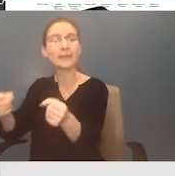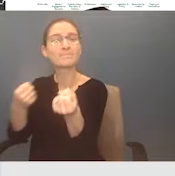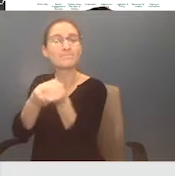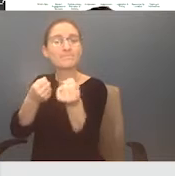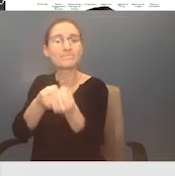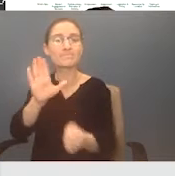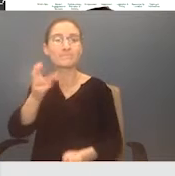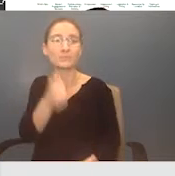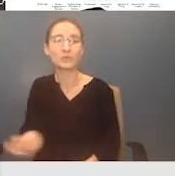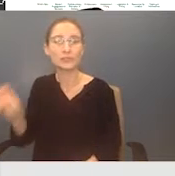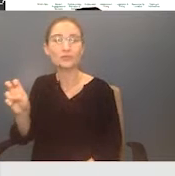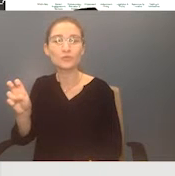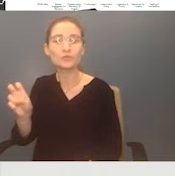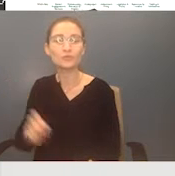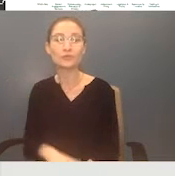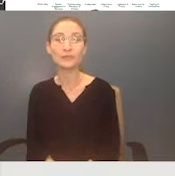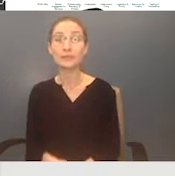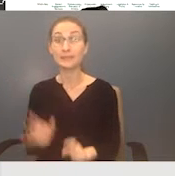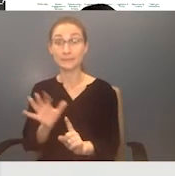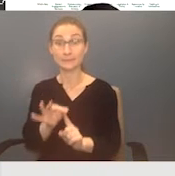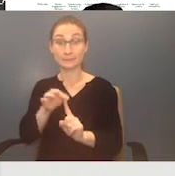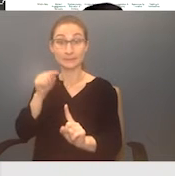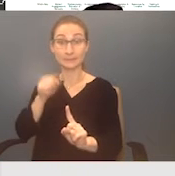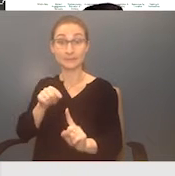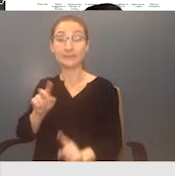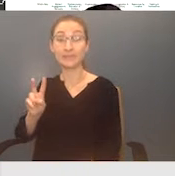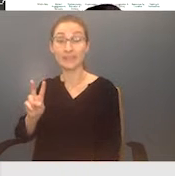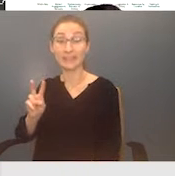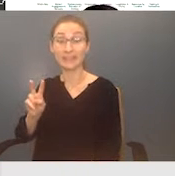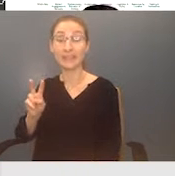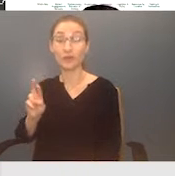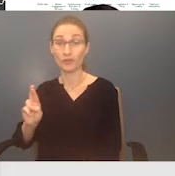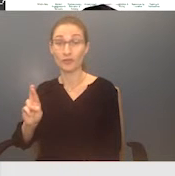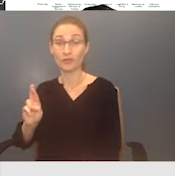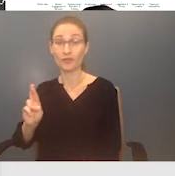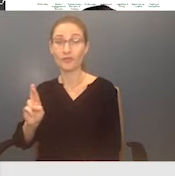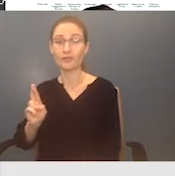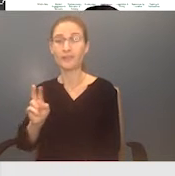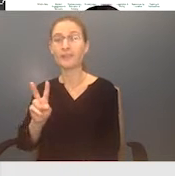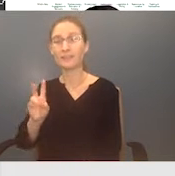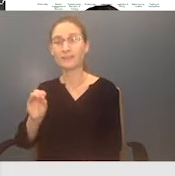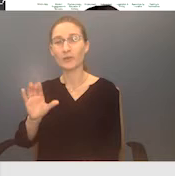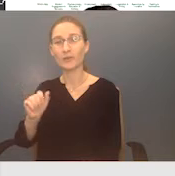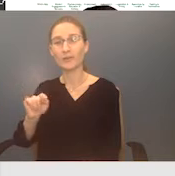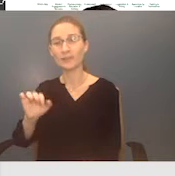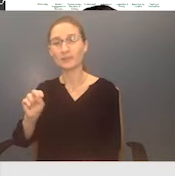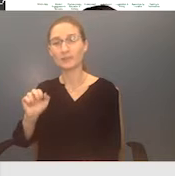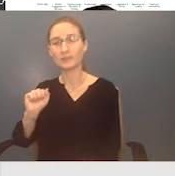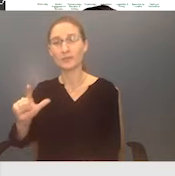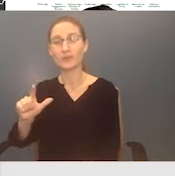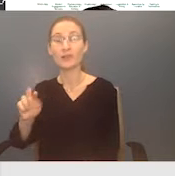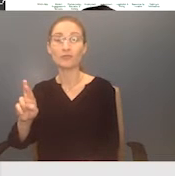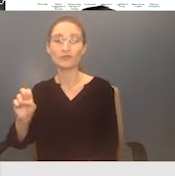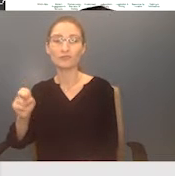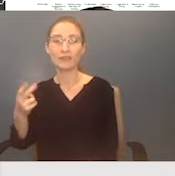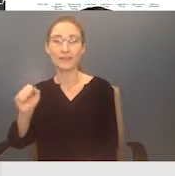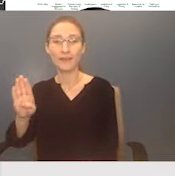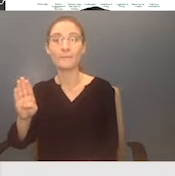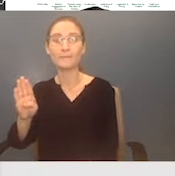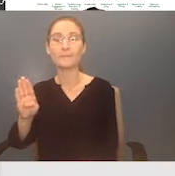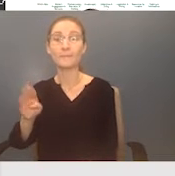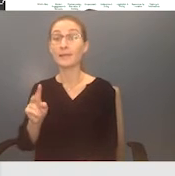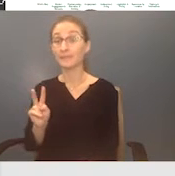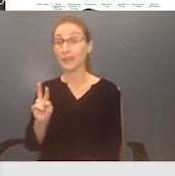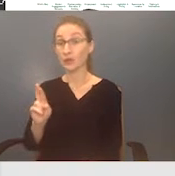transition, particularly vocational rehabilitation, also known as VR. And now VR